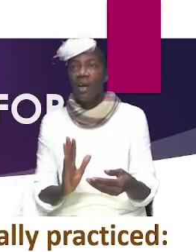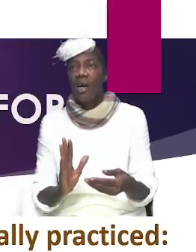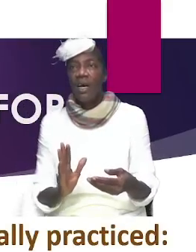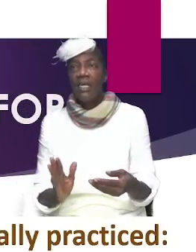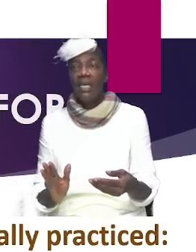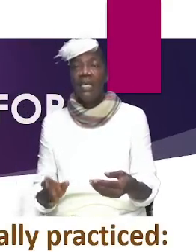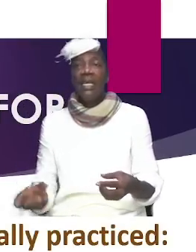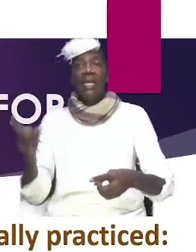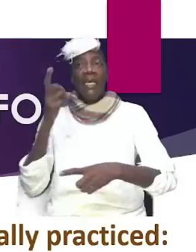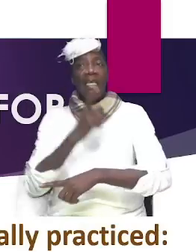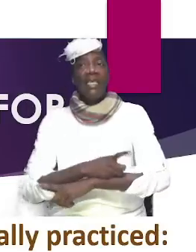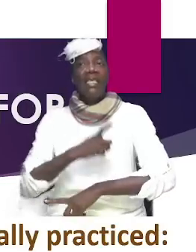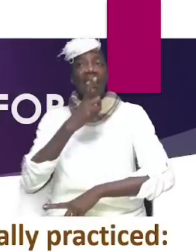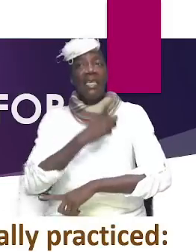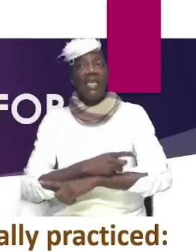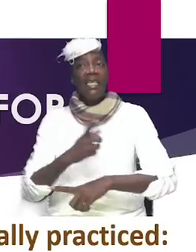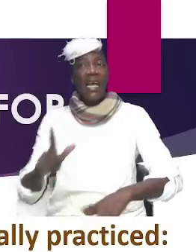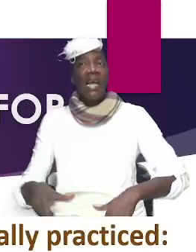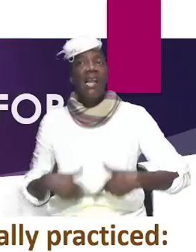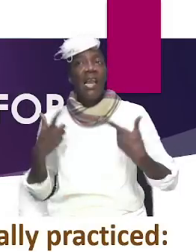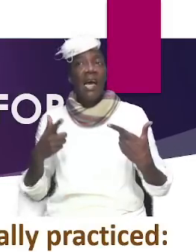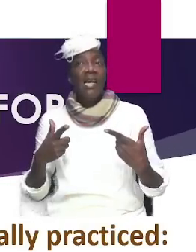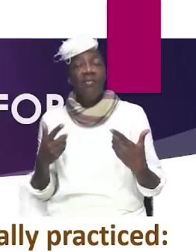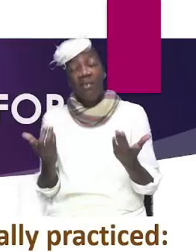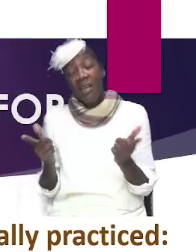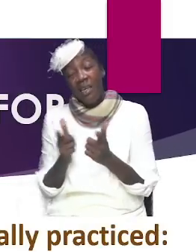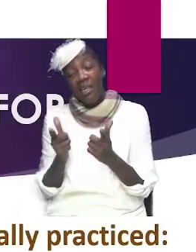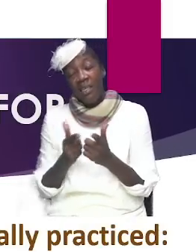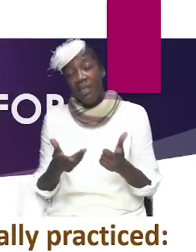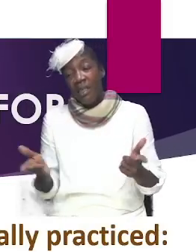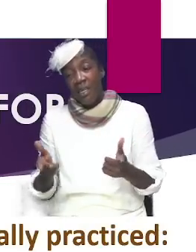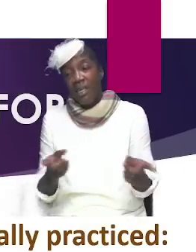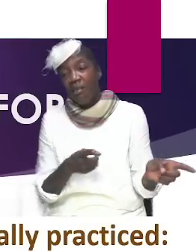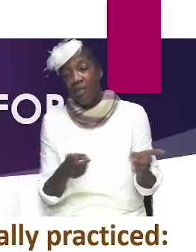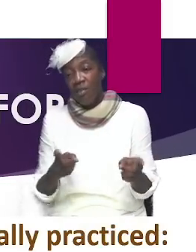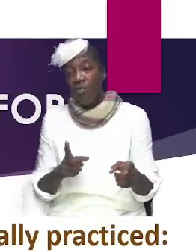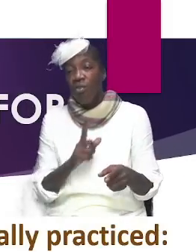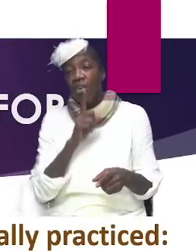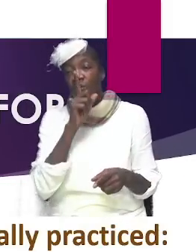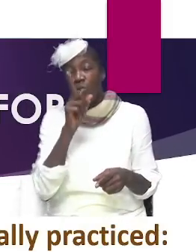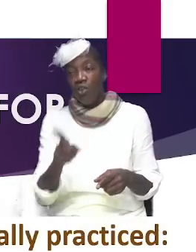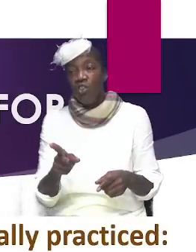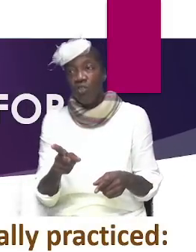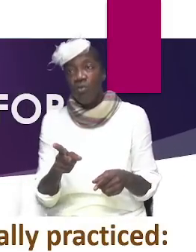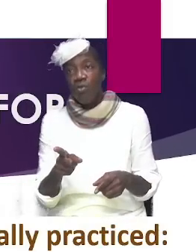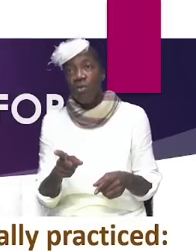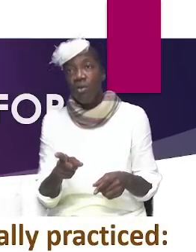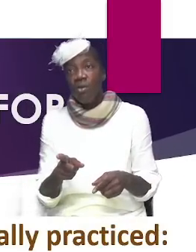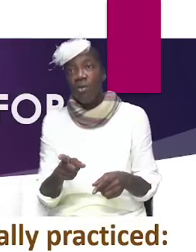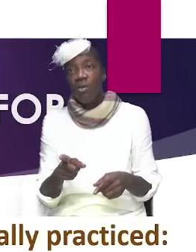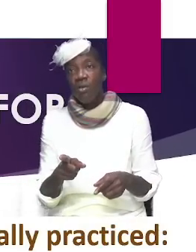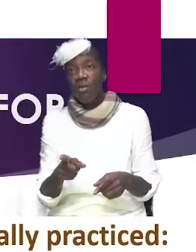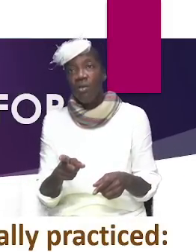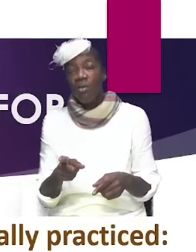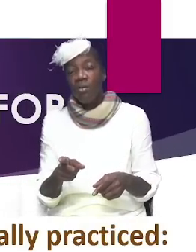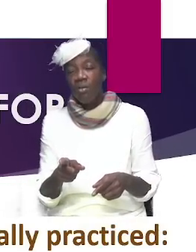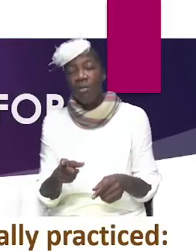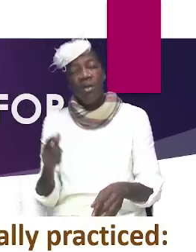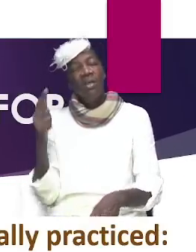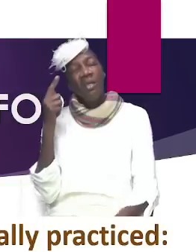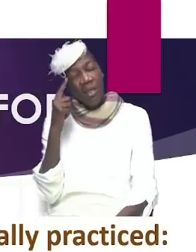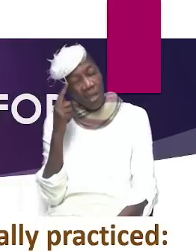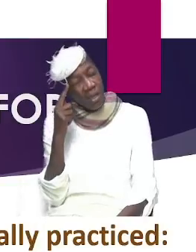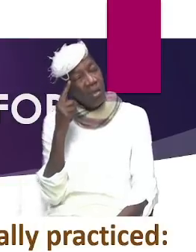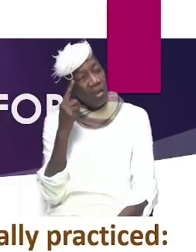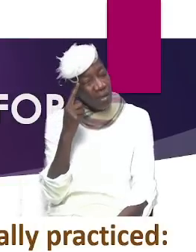daily lives, the simple things that we do, we must make sure that we introspect